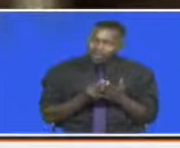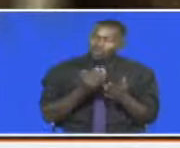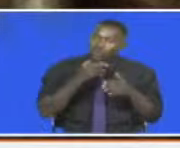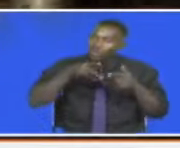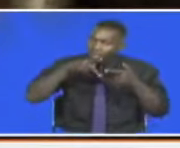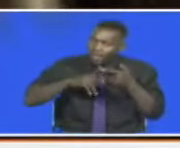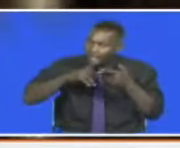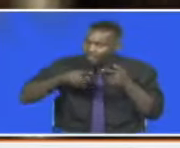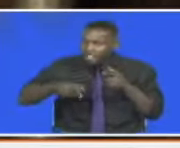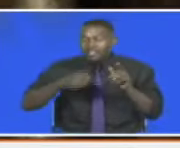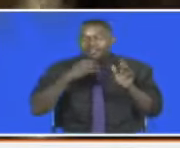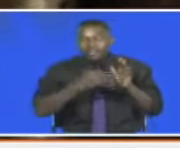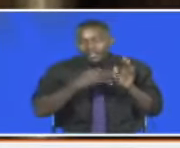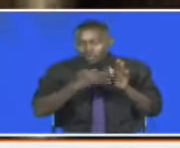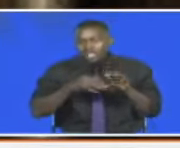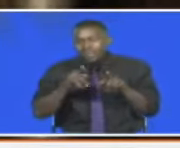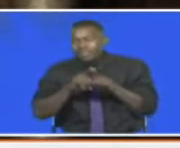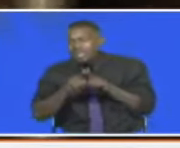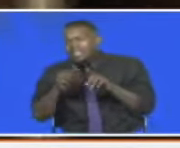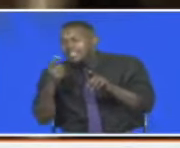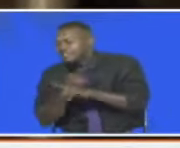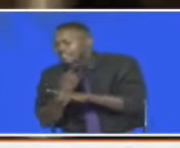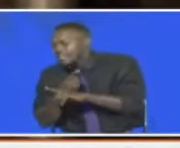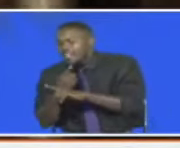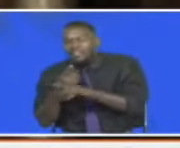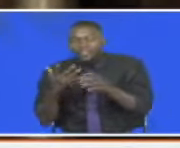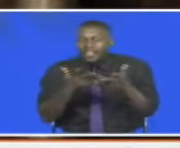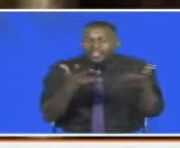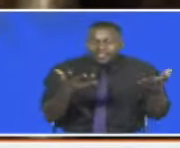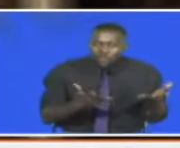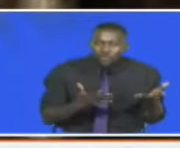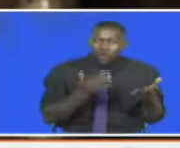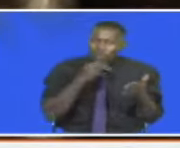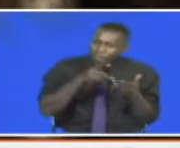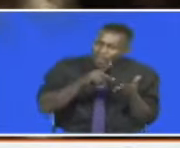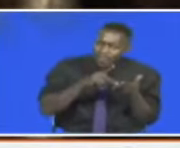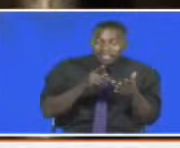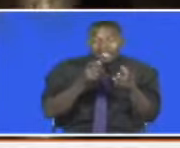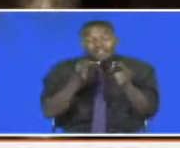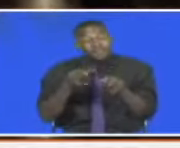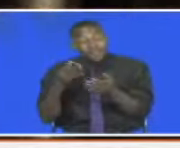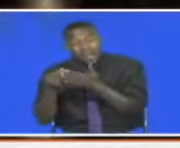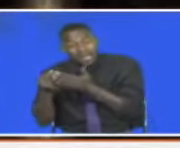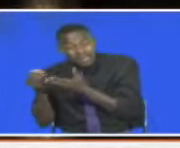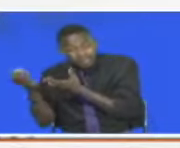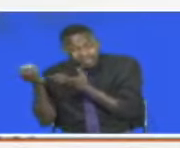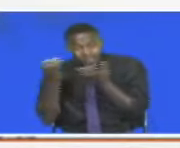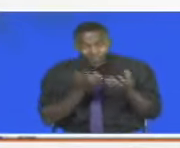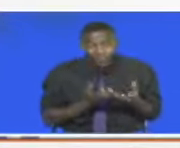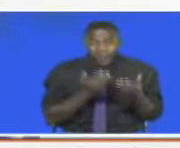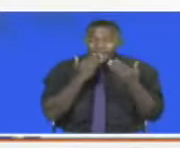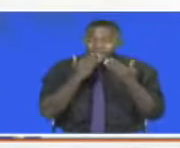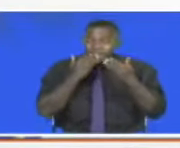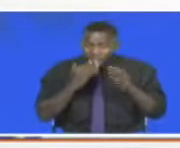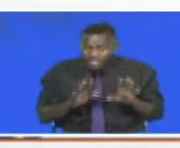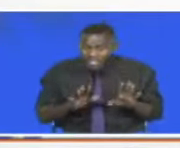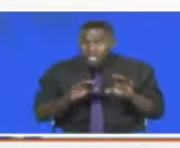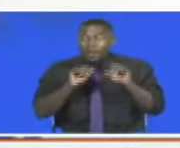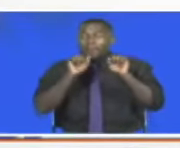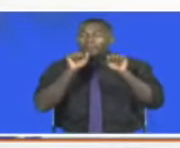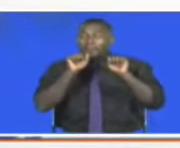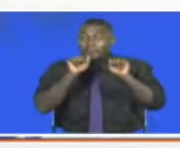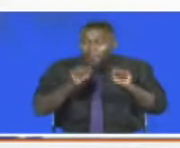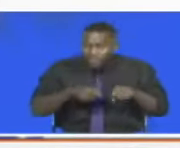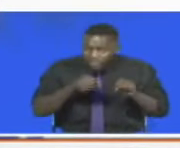the ordering of spares, and I would suggest that if money is brought, let them do it the way they were doing in Chemiril